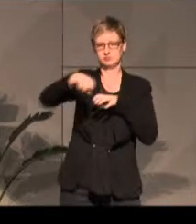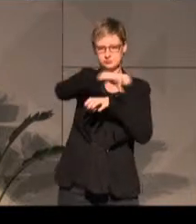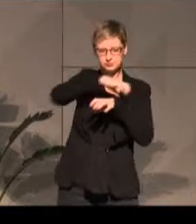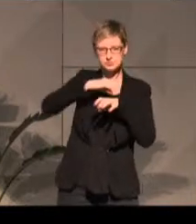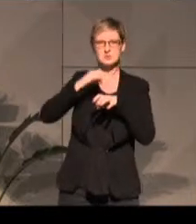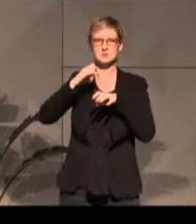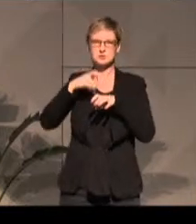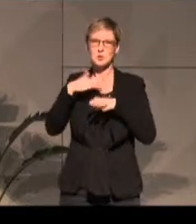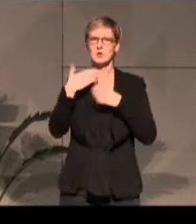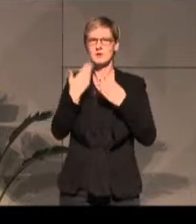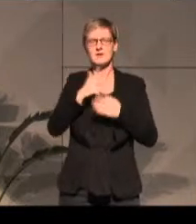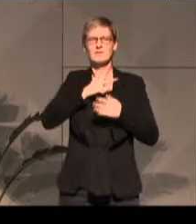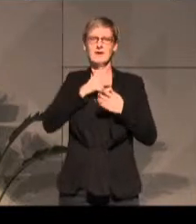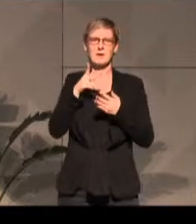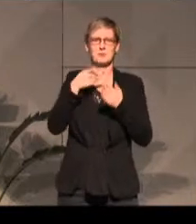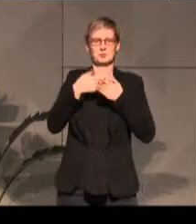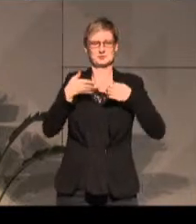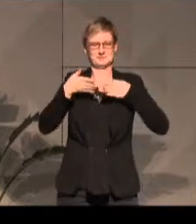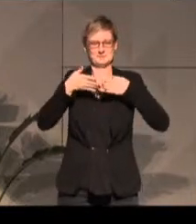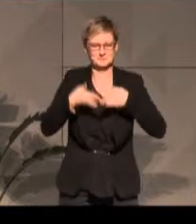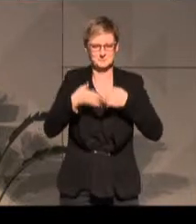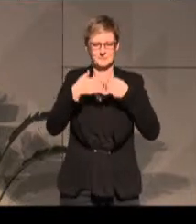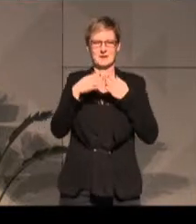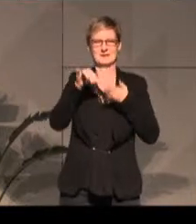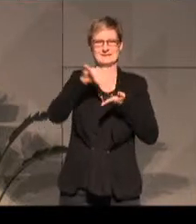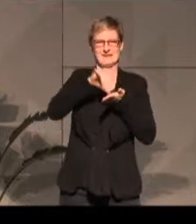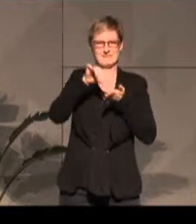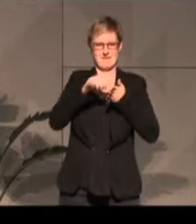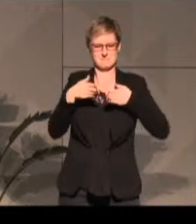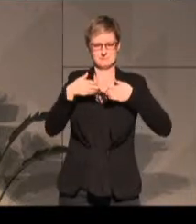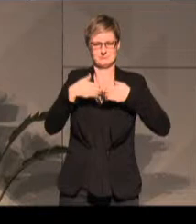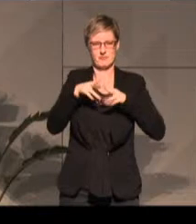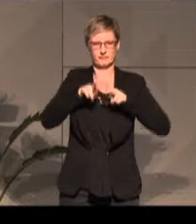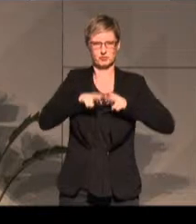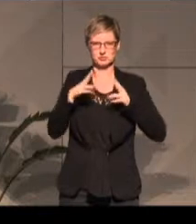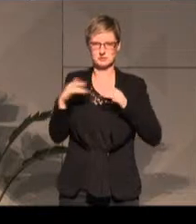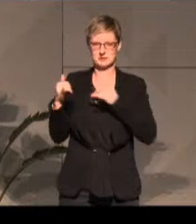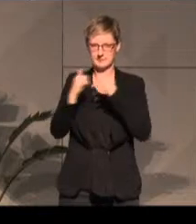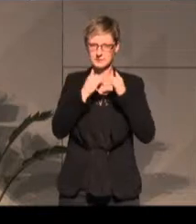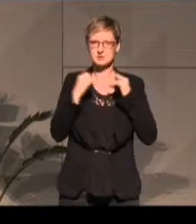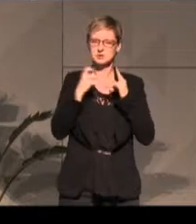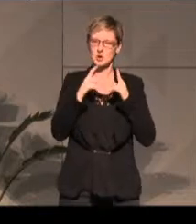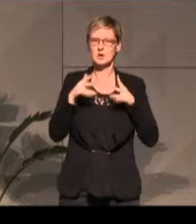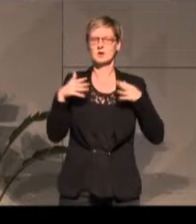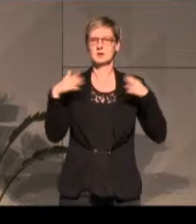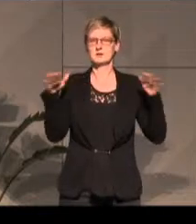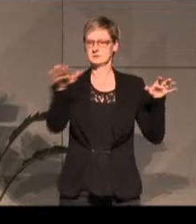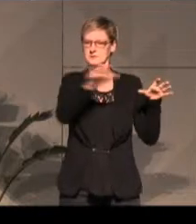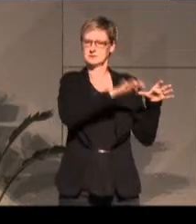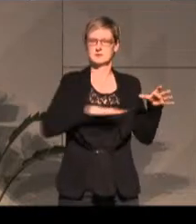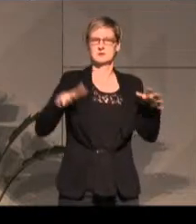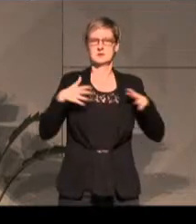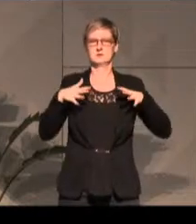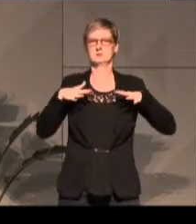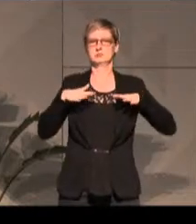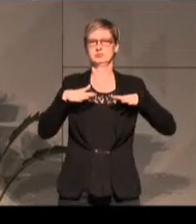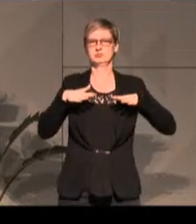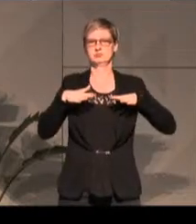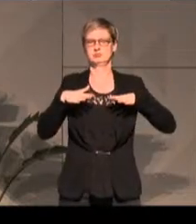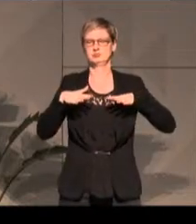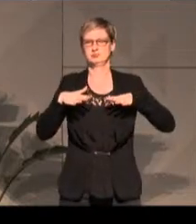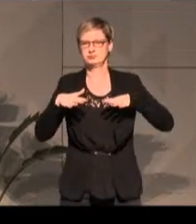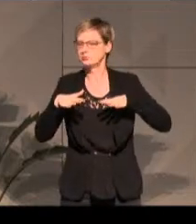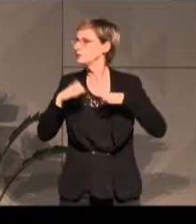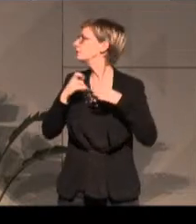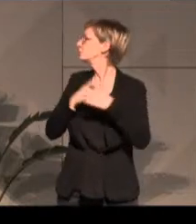full network 50 kilometers away and our research camp next to Polarstern, and we